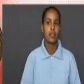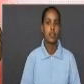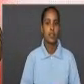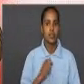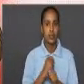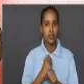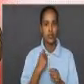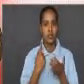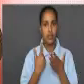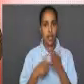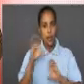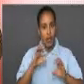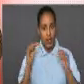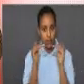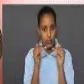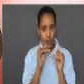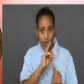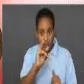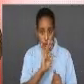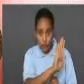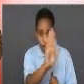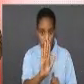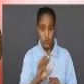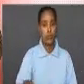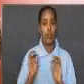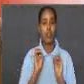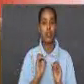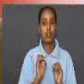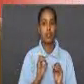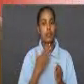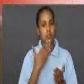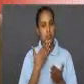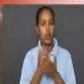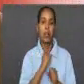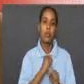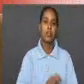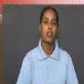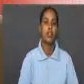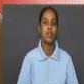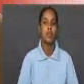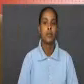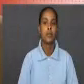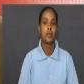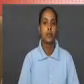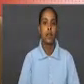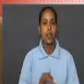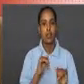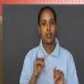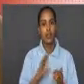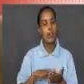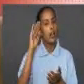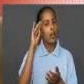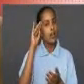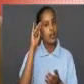Do these chemical equations look like yours, students? Great work. As we have